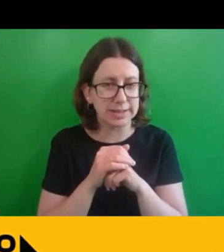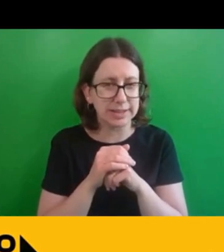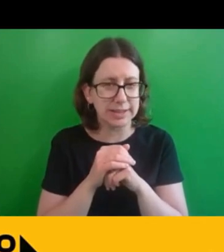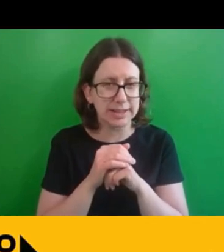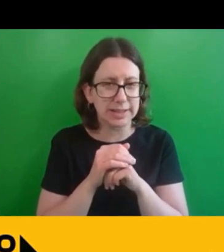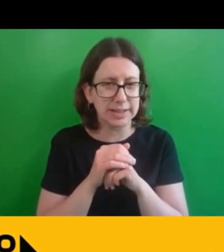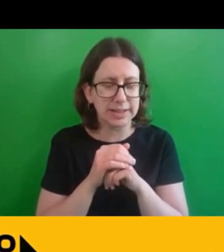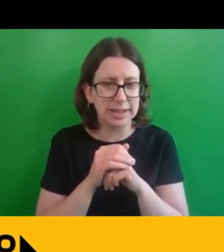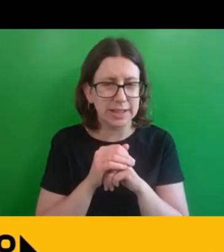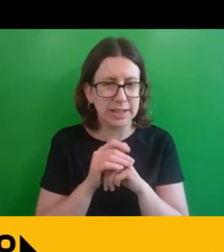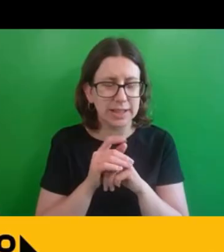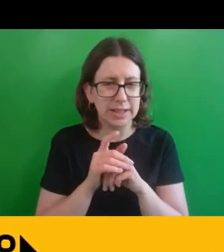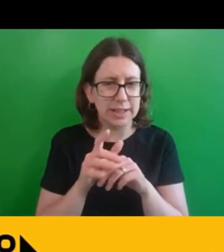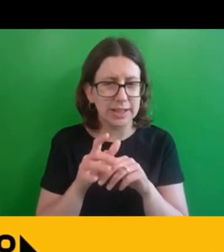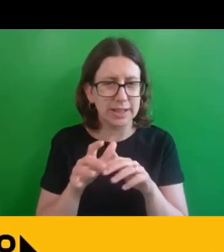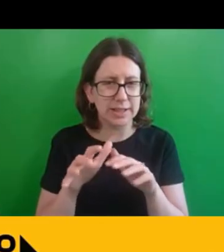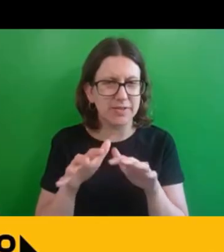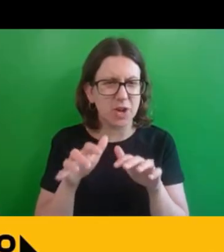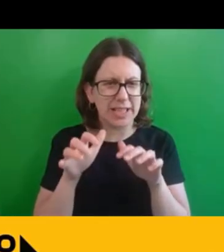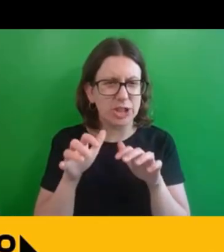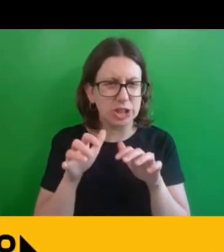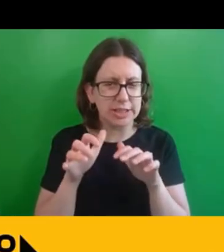I was just going to